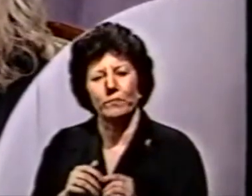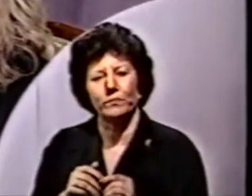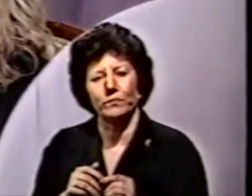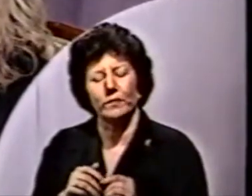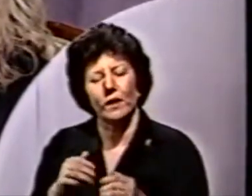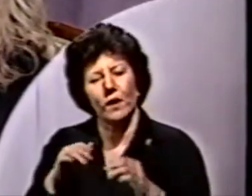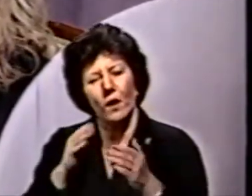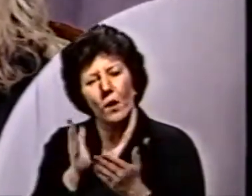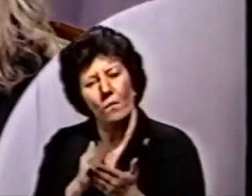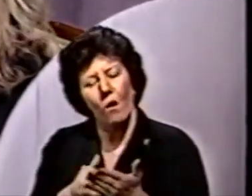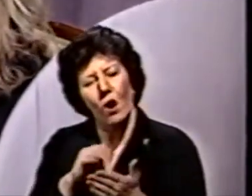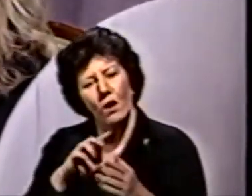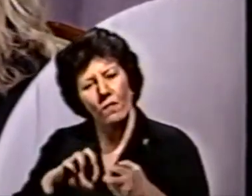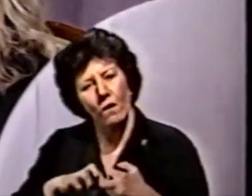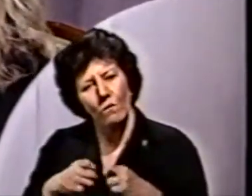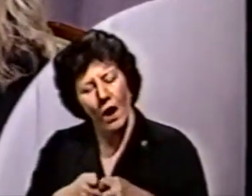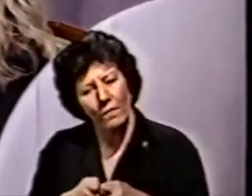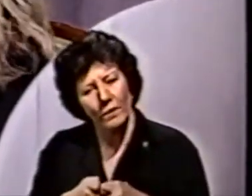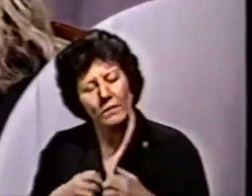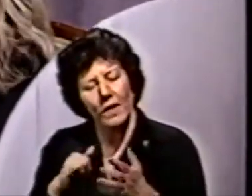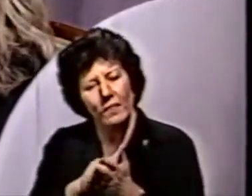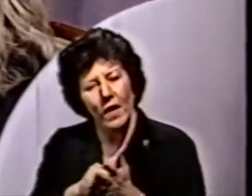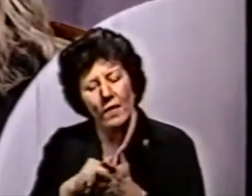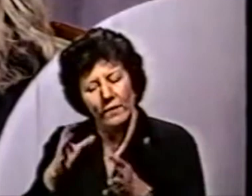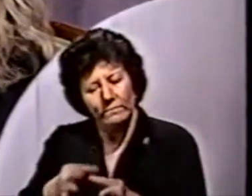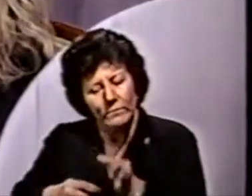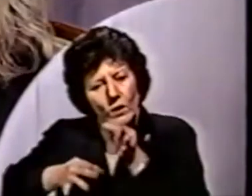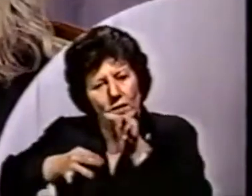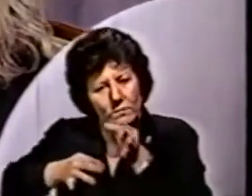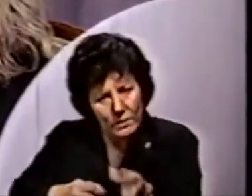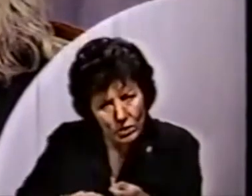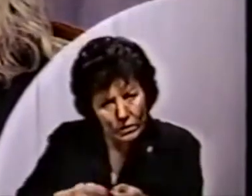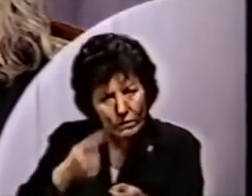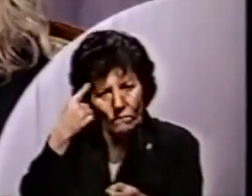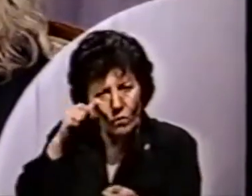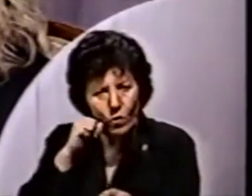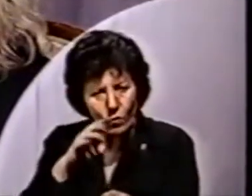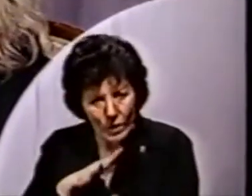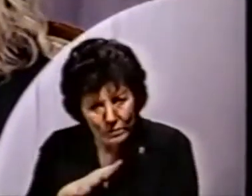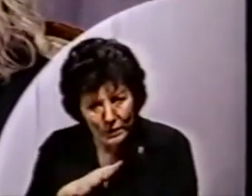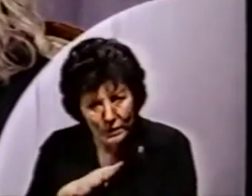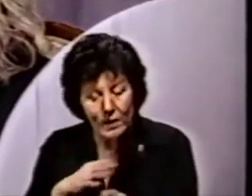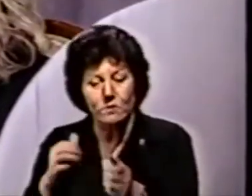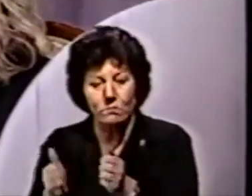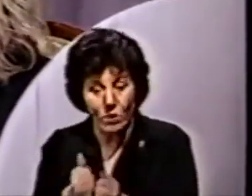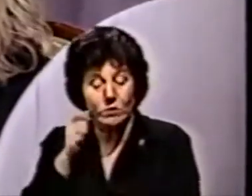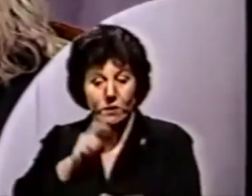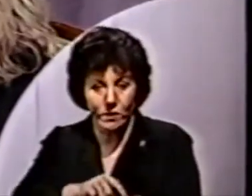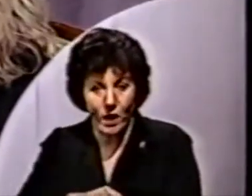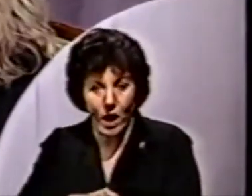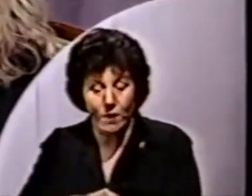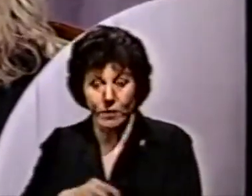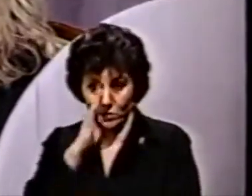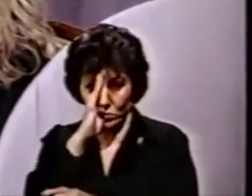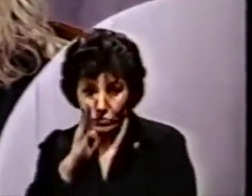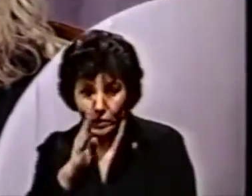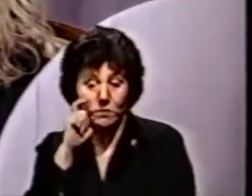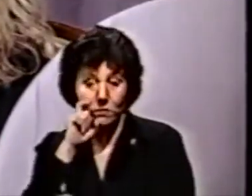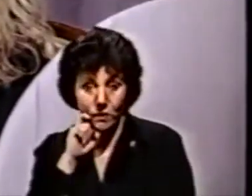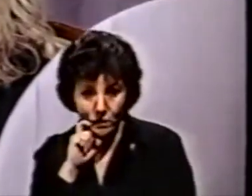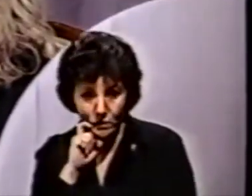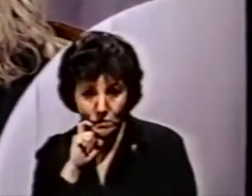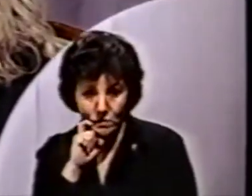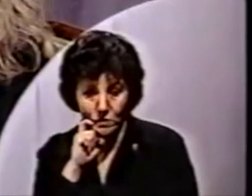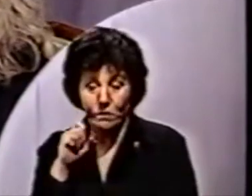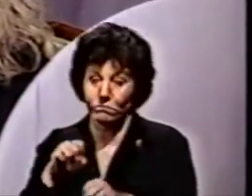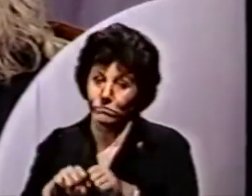part of the problem is that the transmission for women now is primarily heterosexual sex. Mm-hmm. And so a